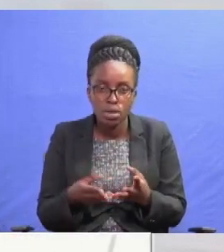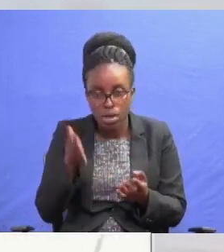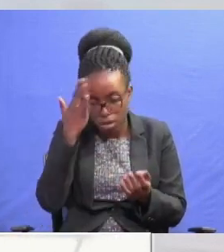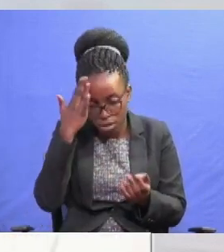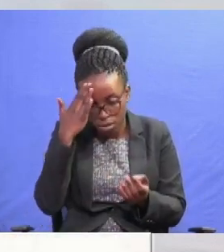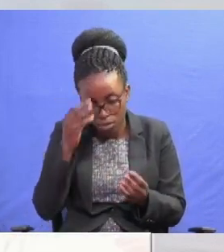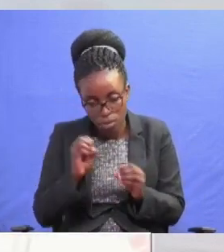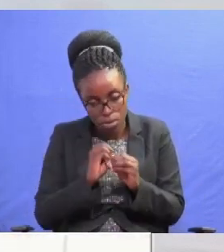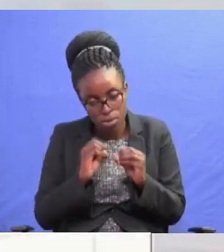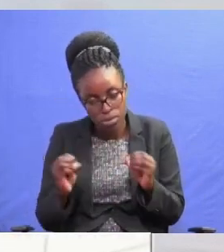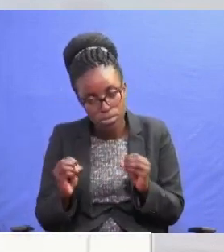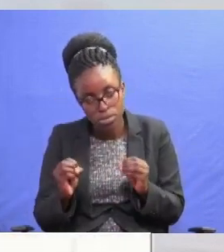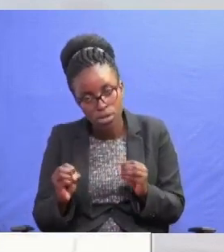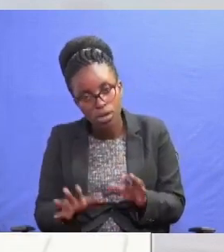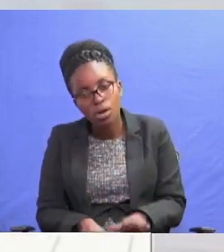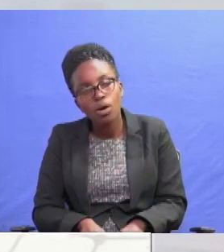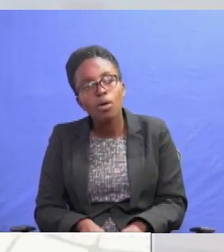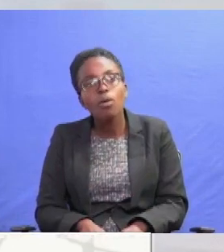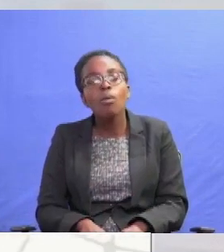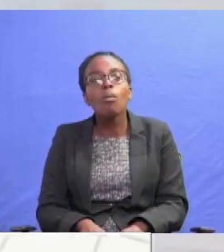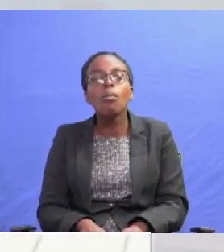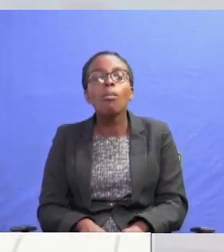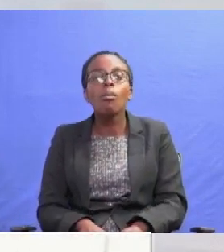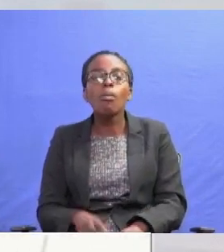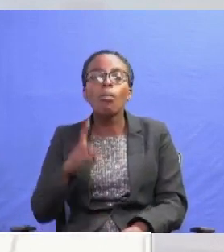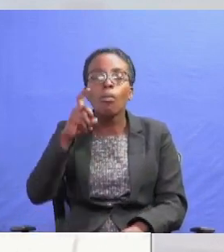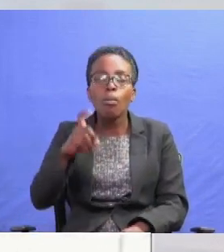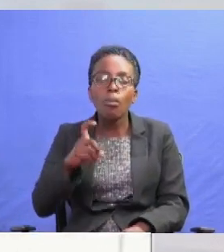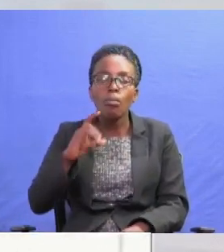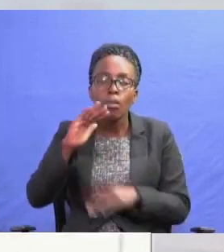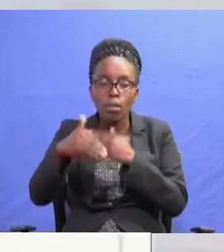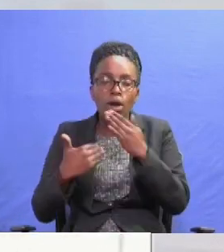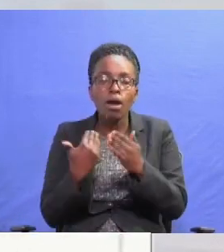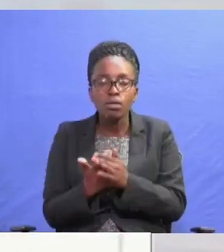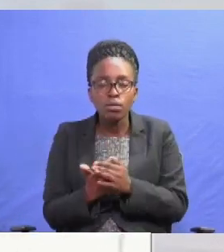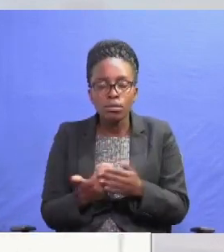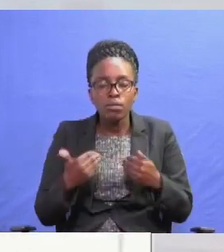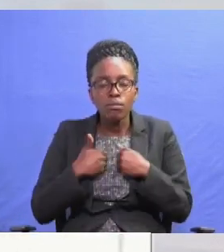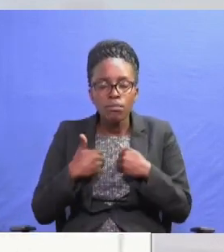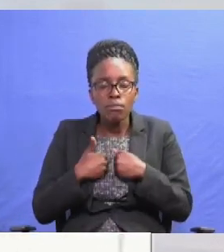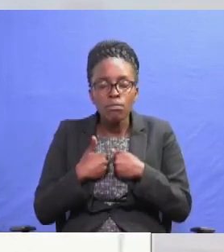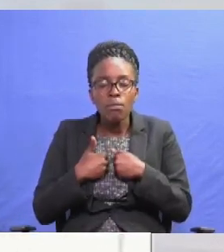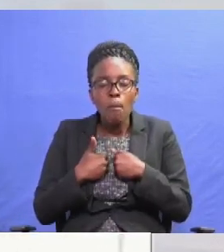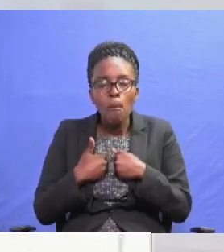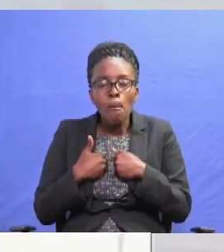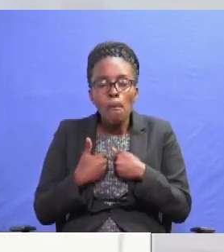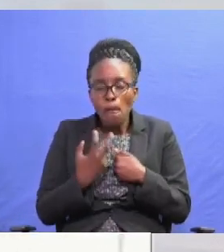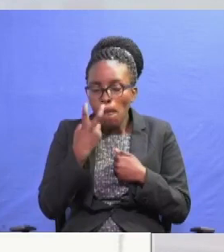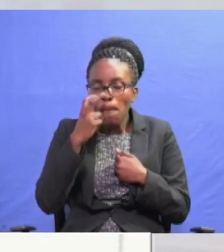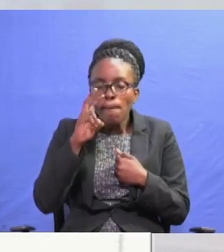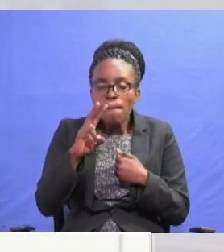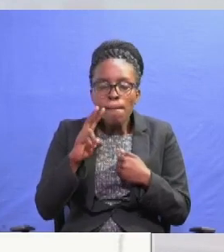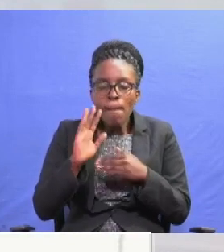effect, the enormous effect that it has, and especially, but if you were to really assess